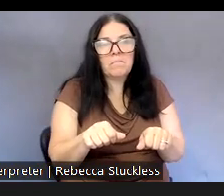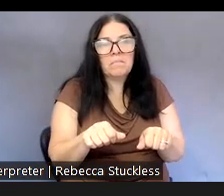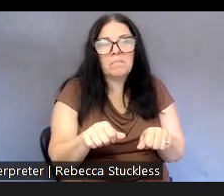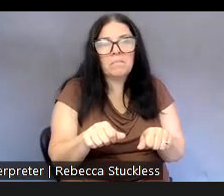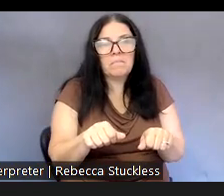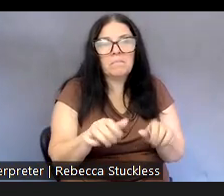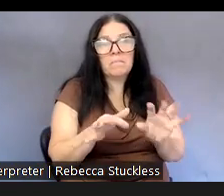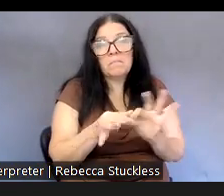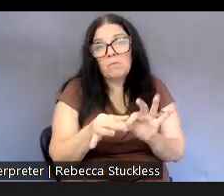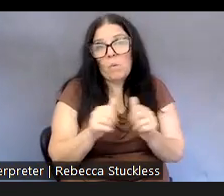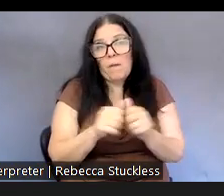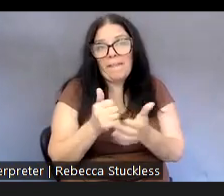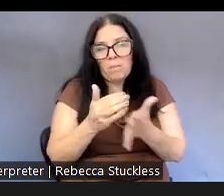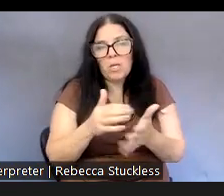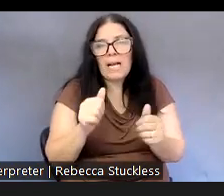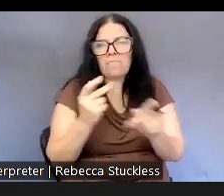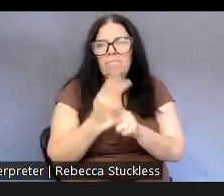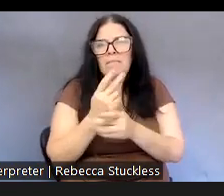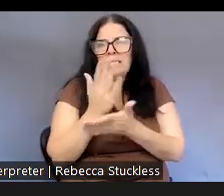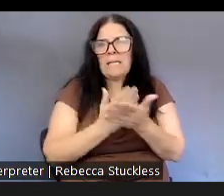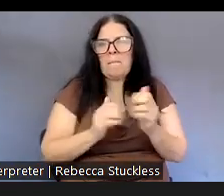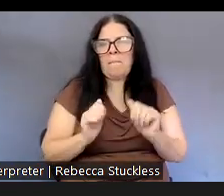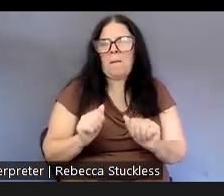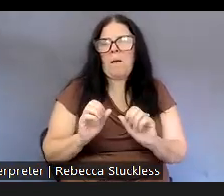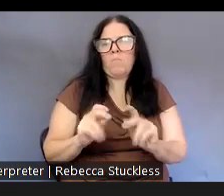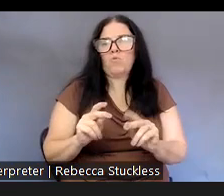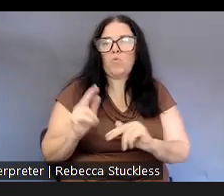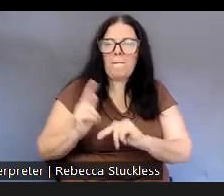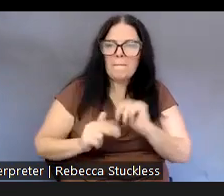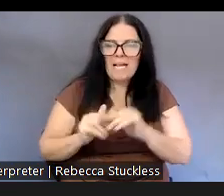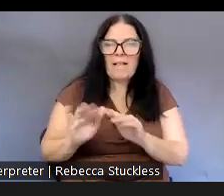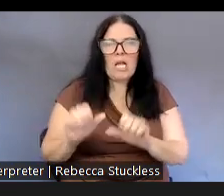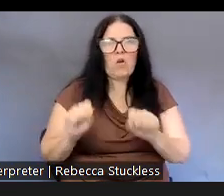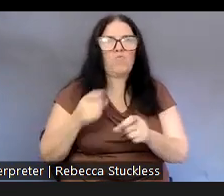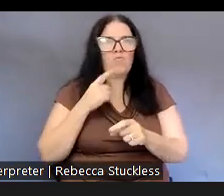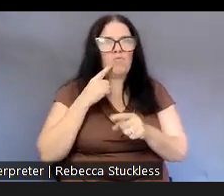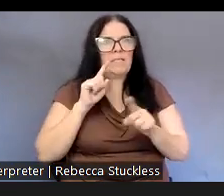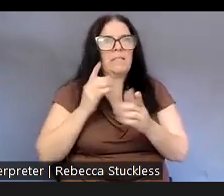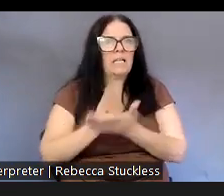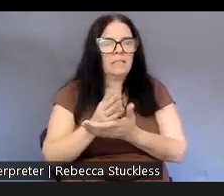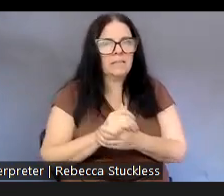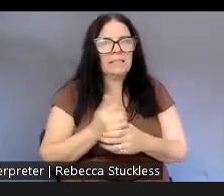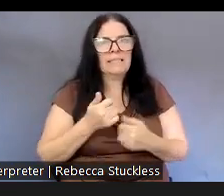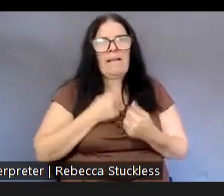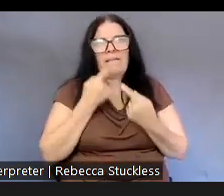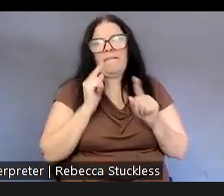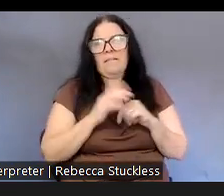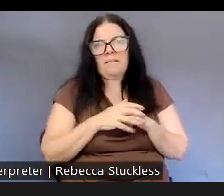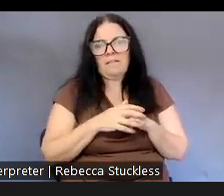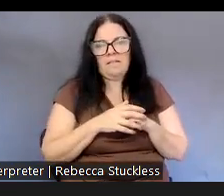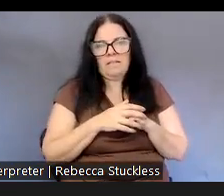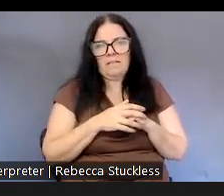therapist, coordinate some efforts to build resilience and self-efficacy and to increase customers'